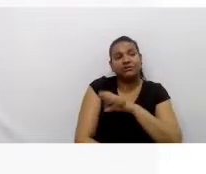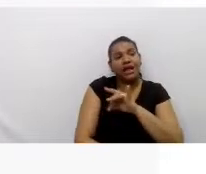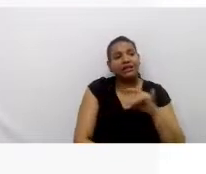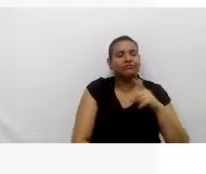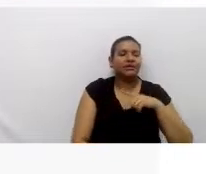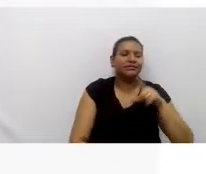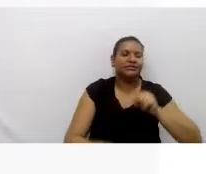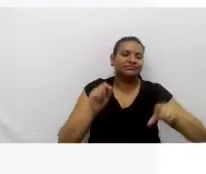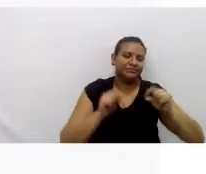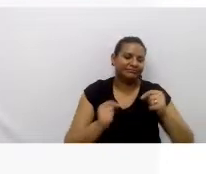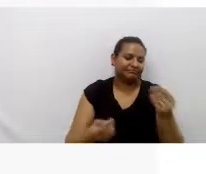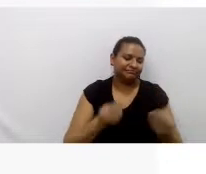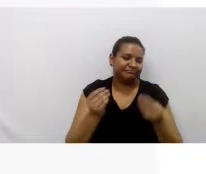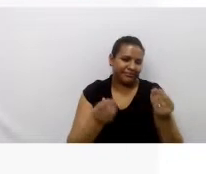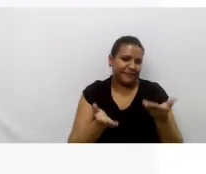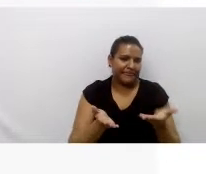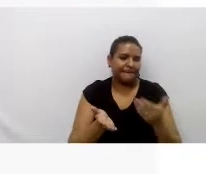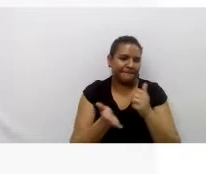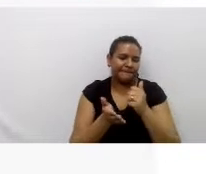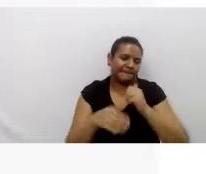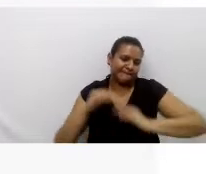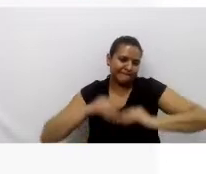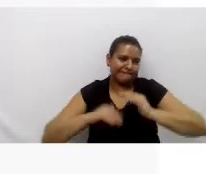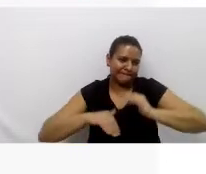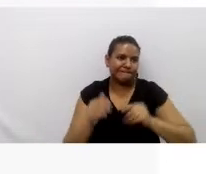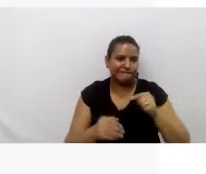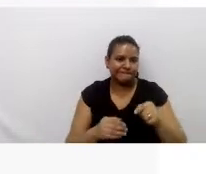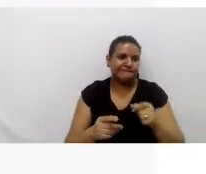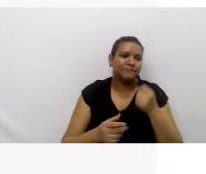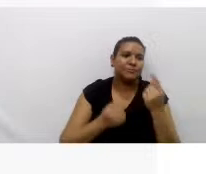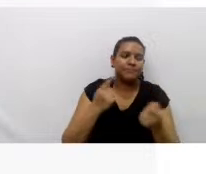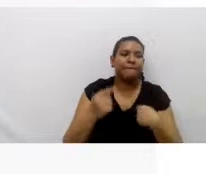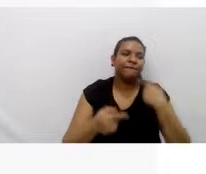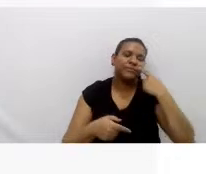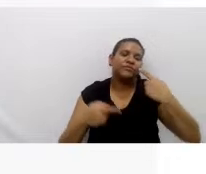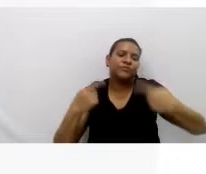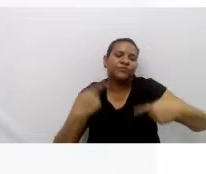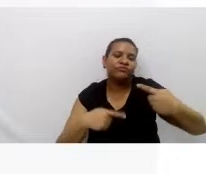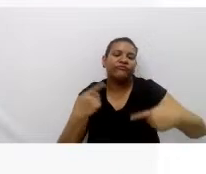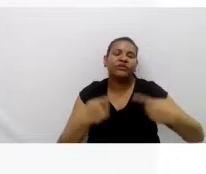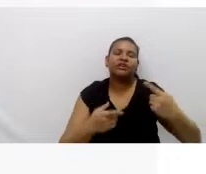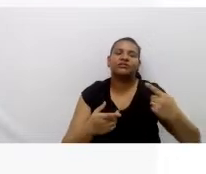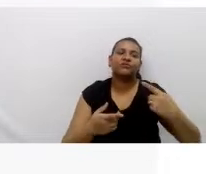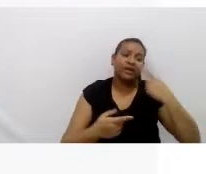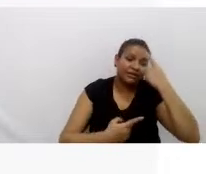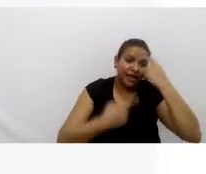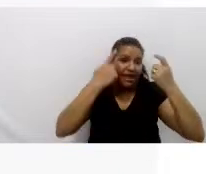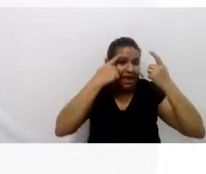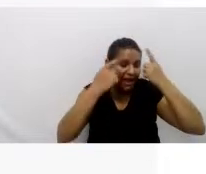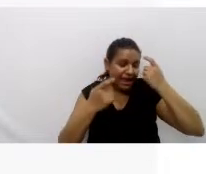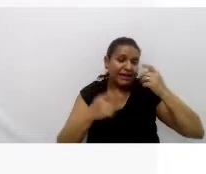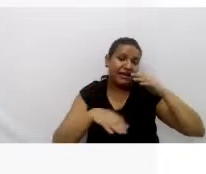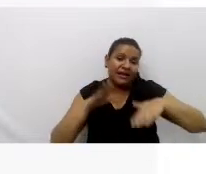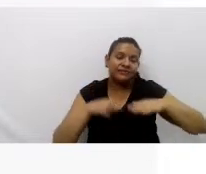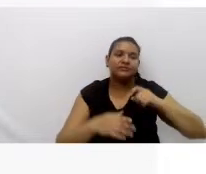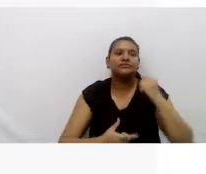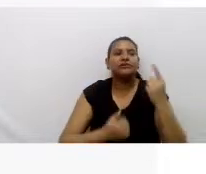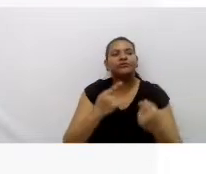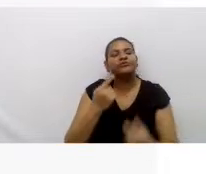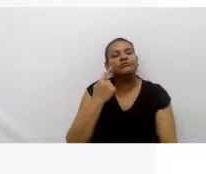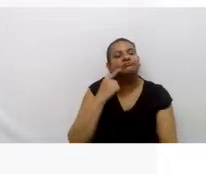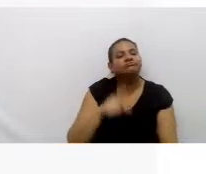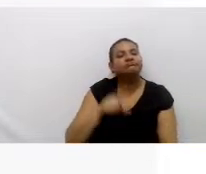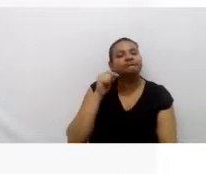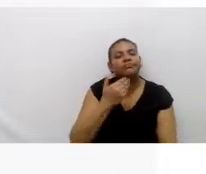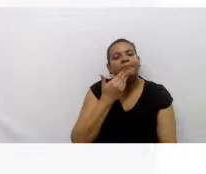consolidating learning by discussing an idea, while others prefer to touch and explore concepts physically. Some prefer to work